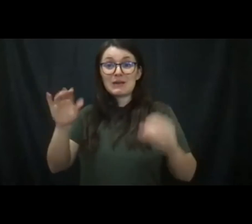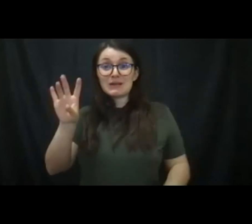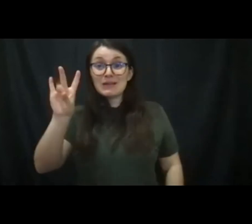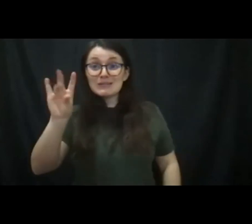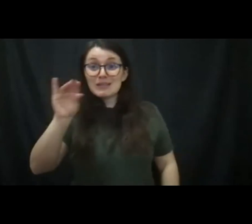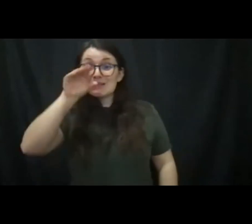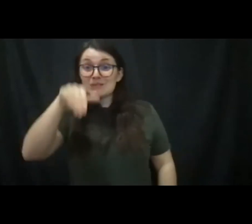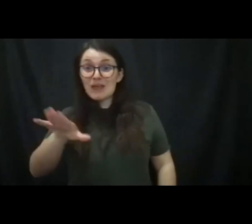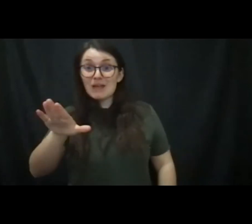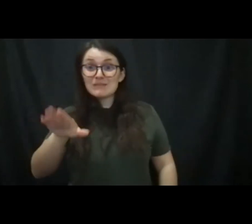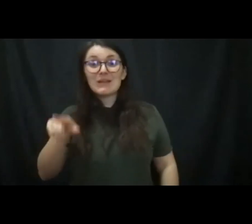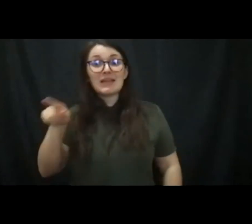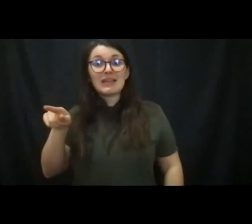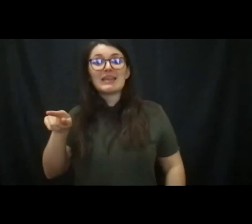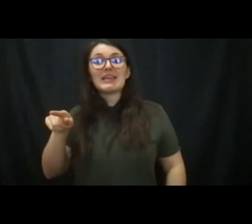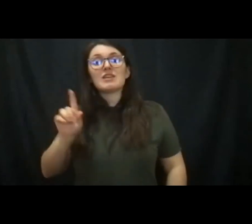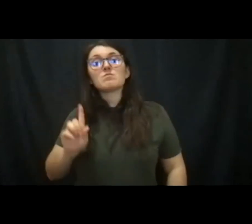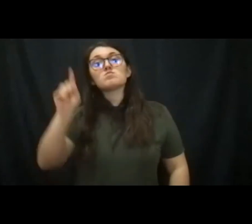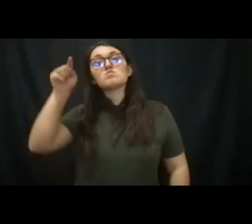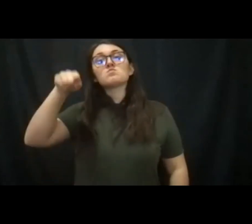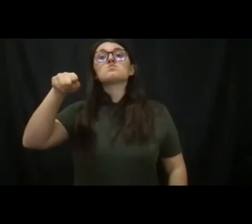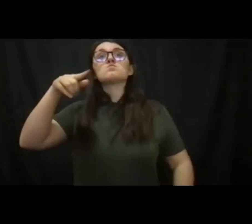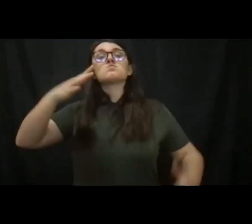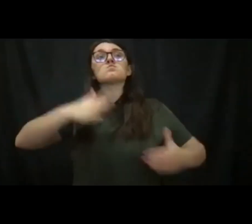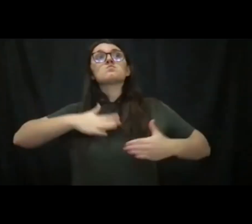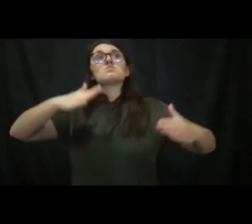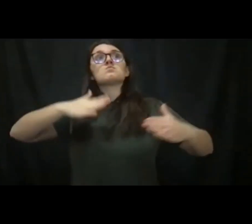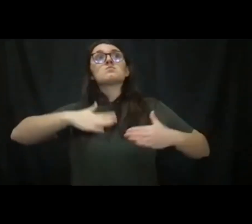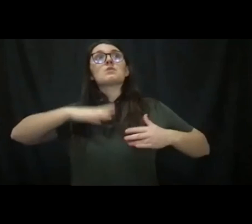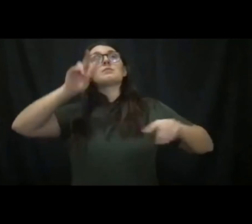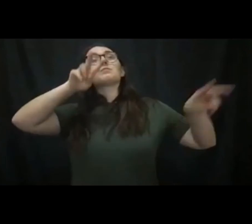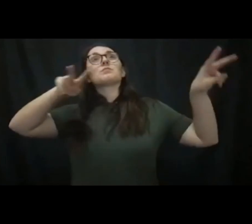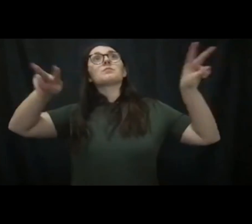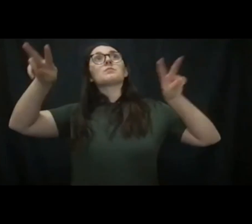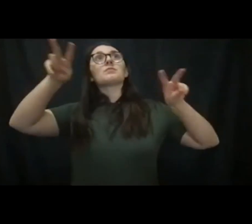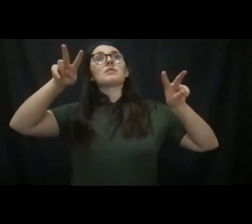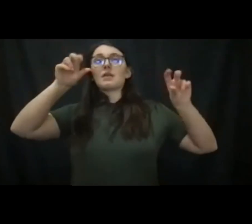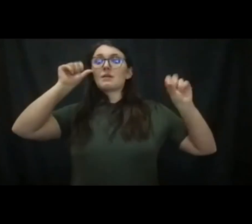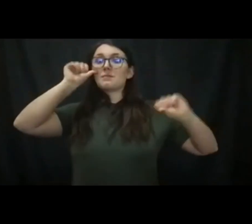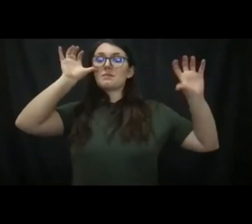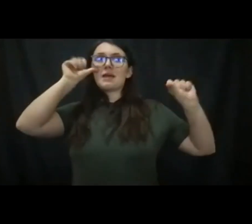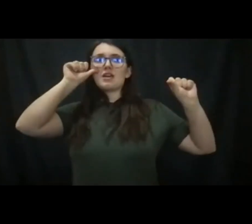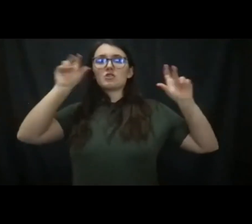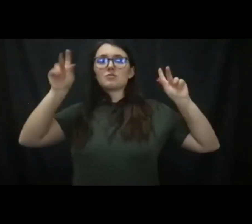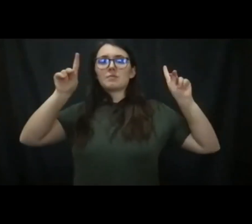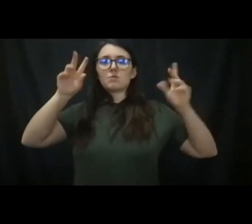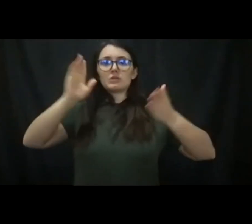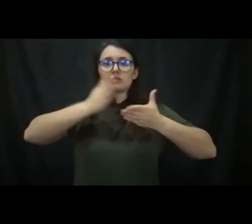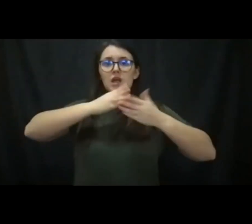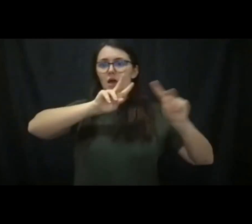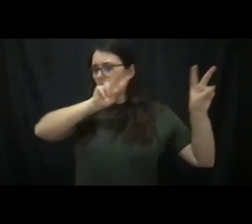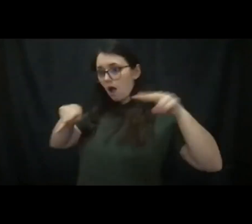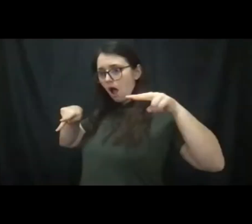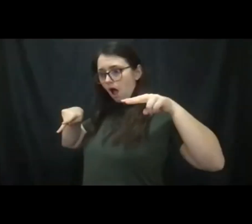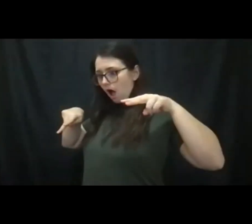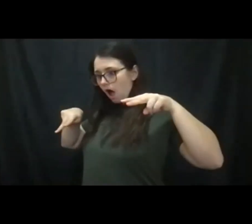He could come up to breathe. He would come up to breathe, appearing as if by magic, and people would stop whatever they were doing